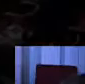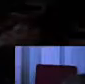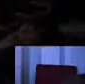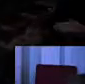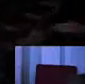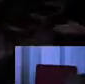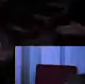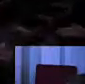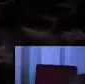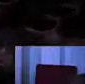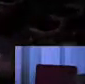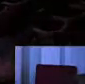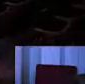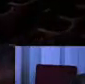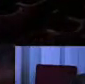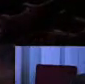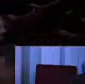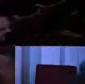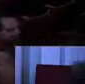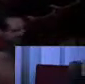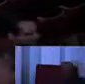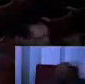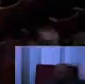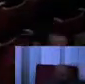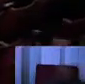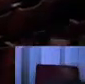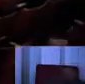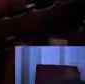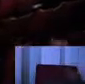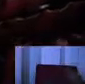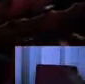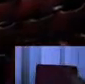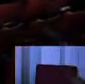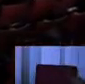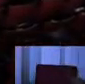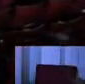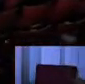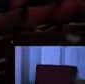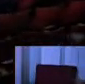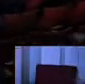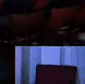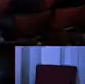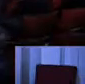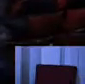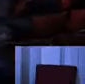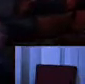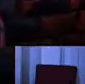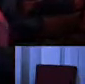Thank you.